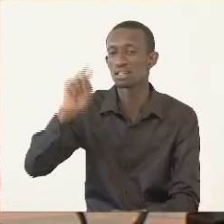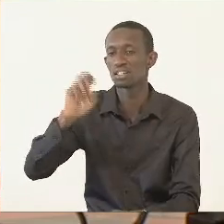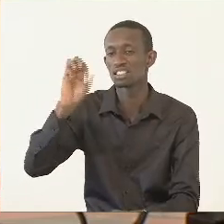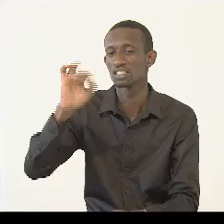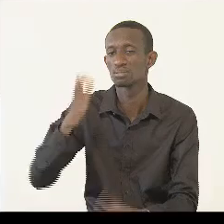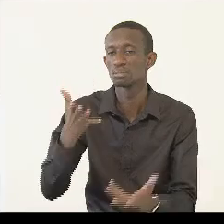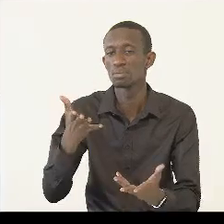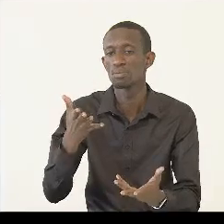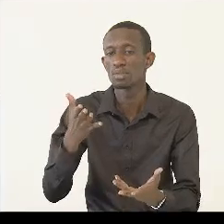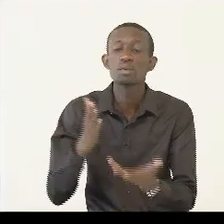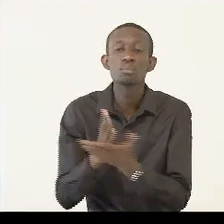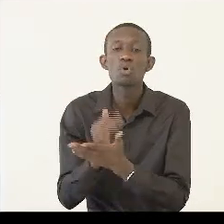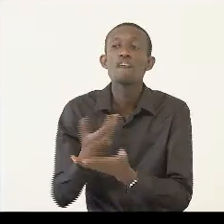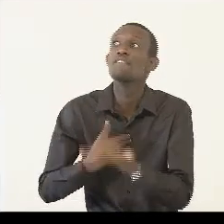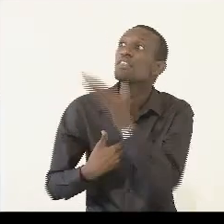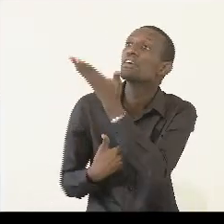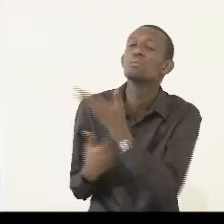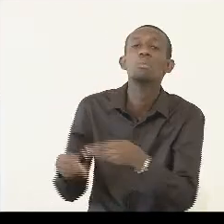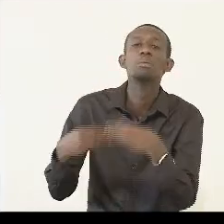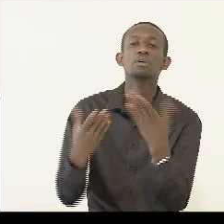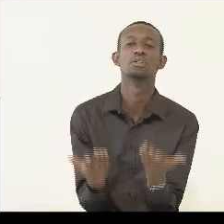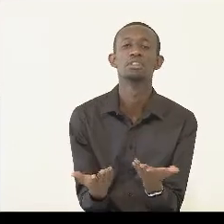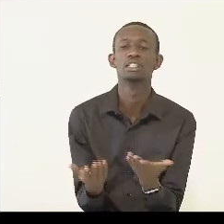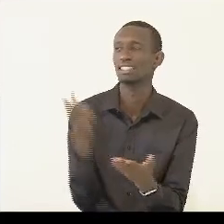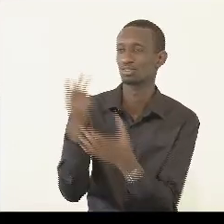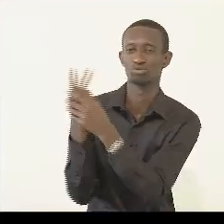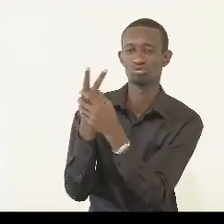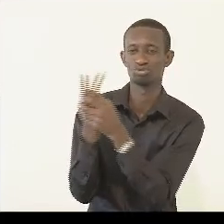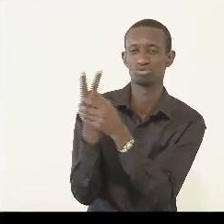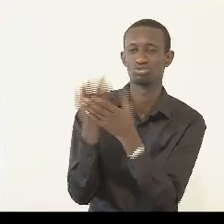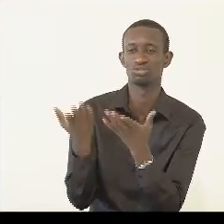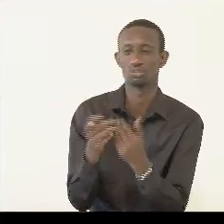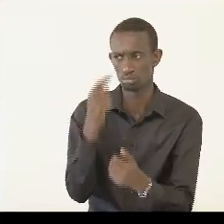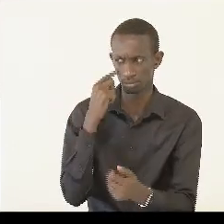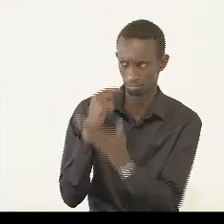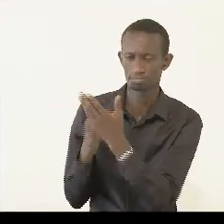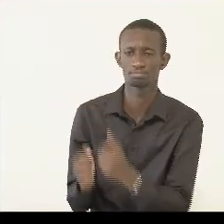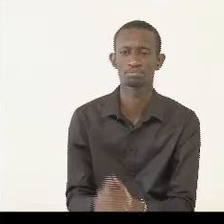Because you have it here provided for you, so this is a double strand. Now, look here.